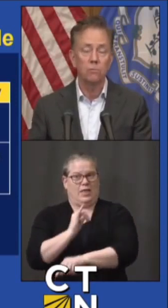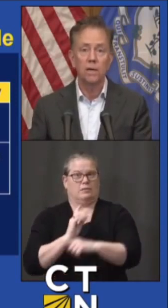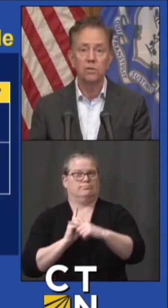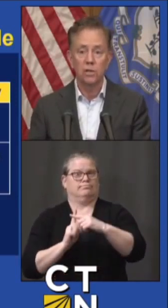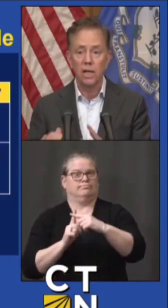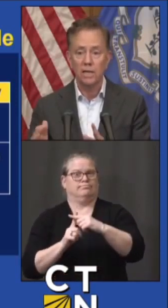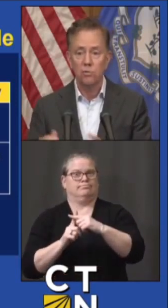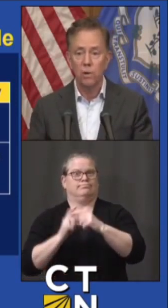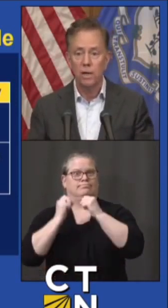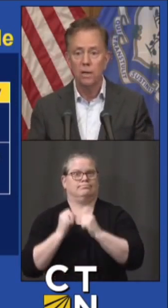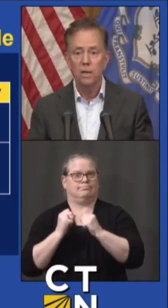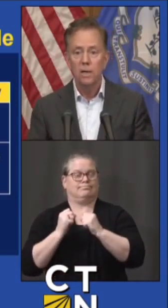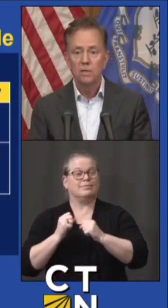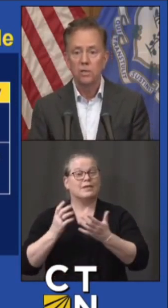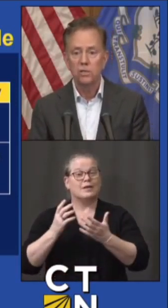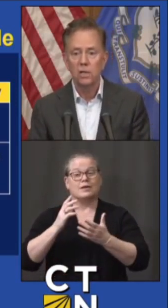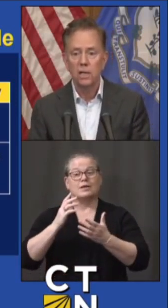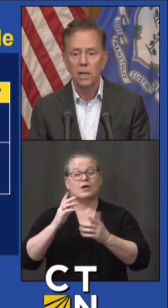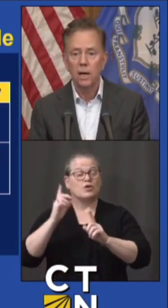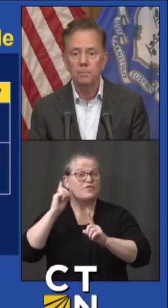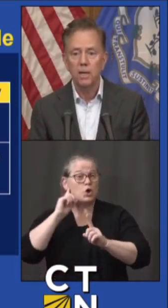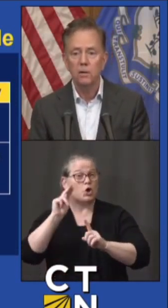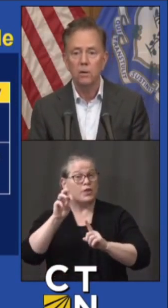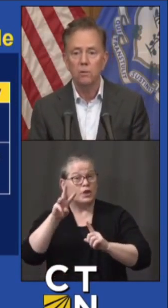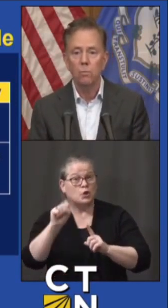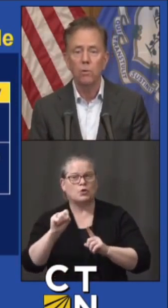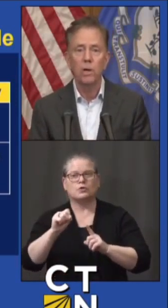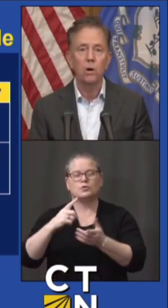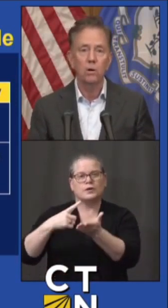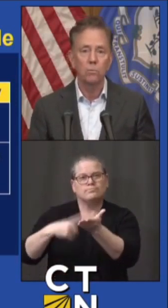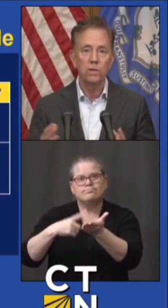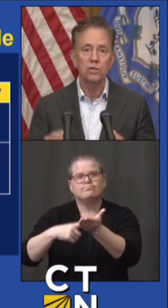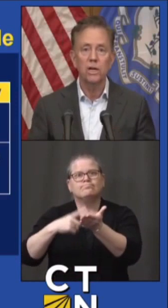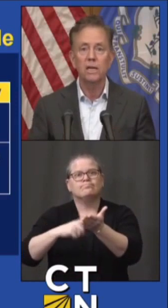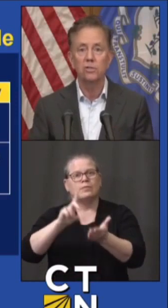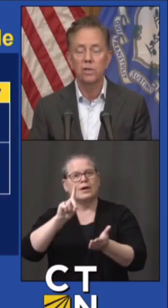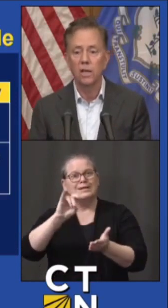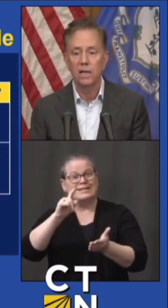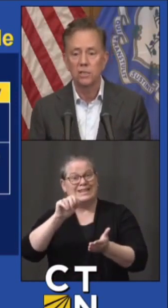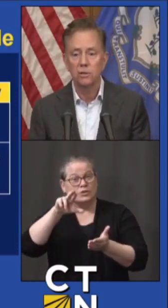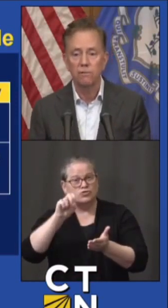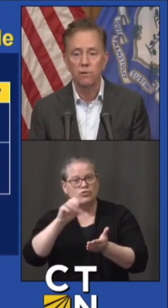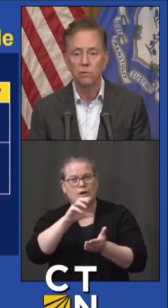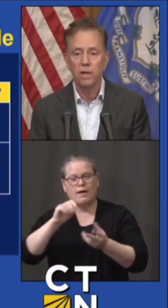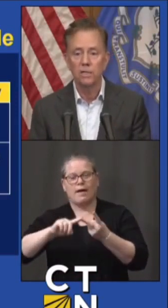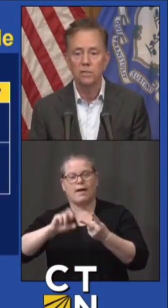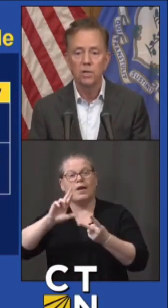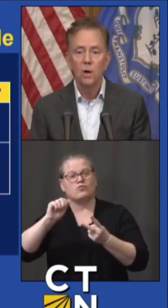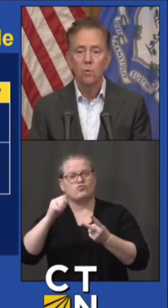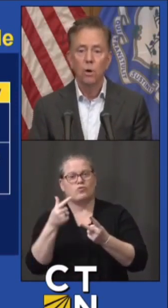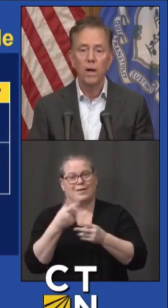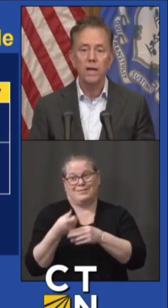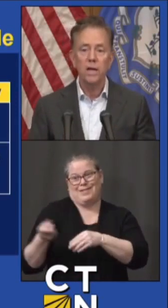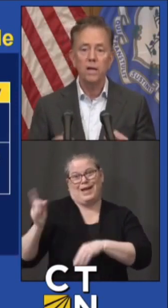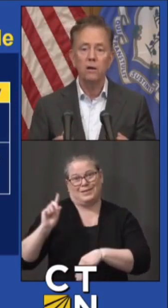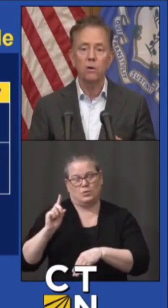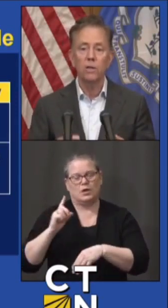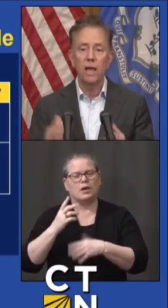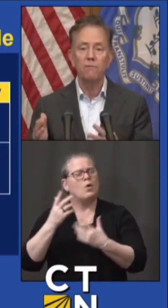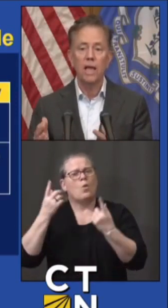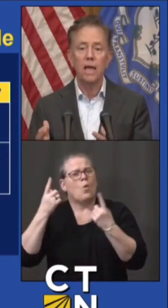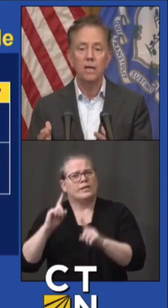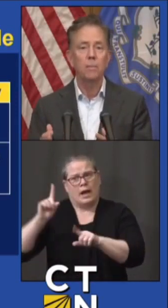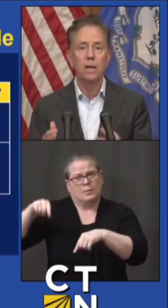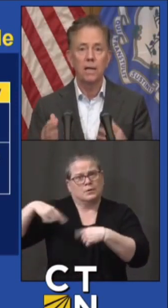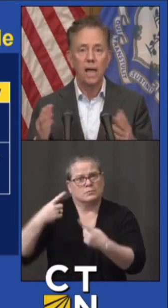Deirdre and Reg last week. Just a little update on where we are and what has changed in the last few days. We're waiting to hear on